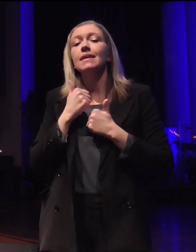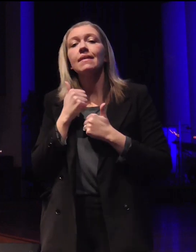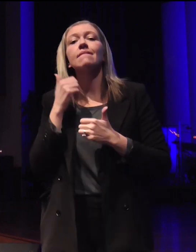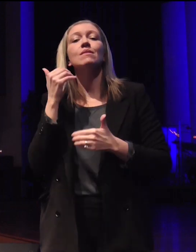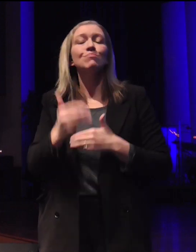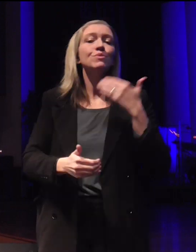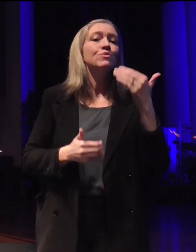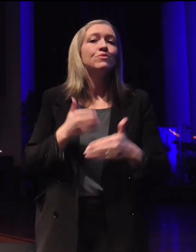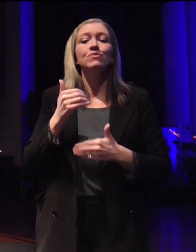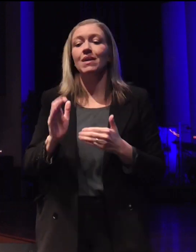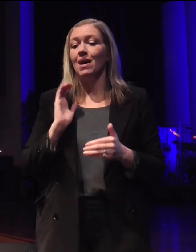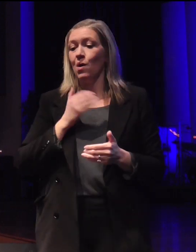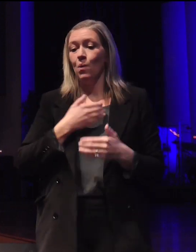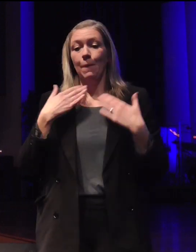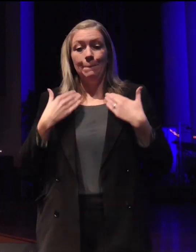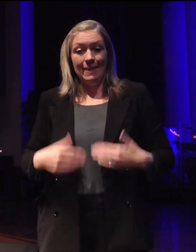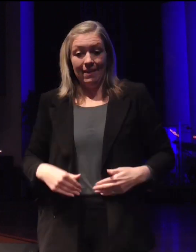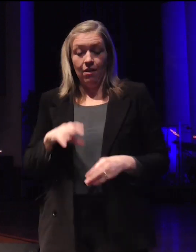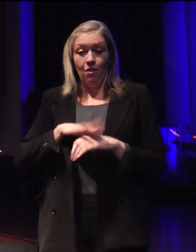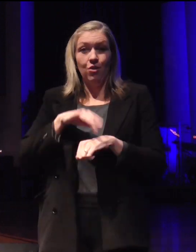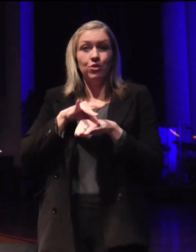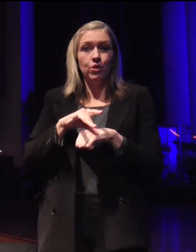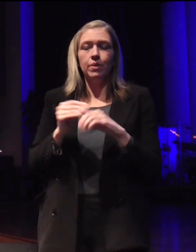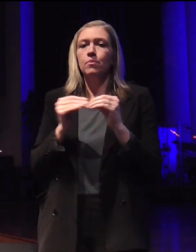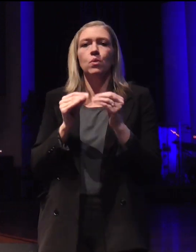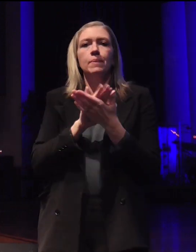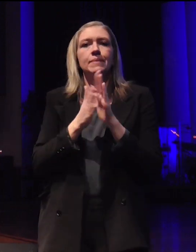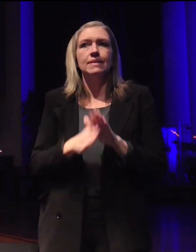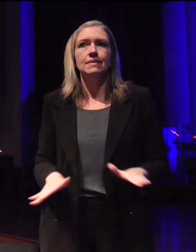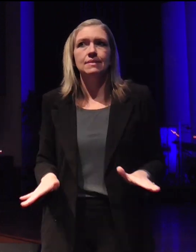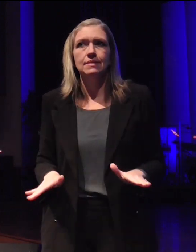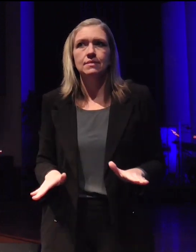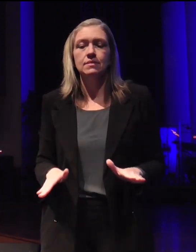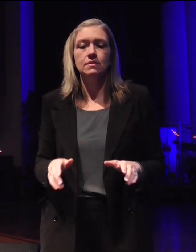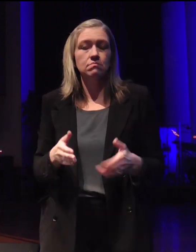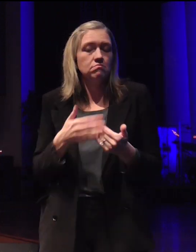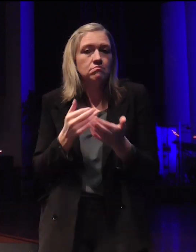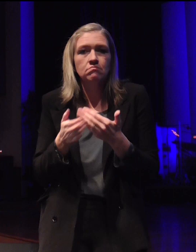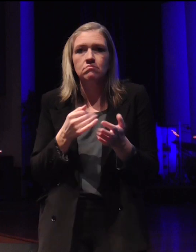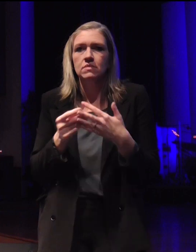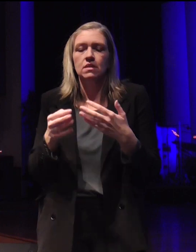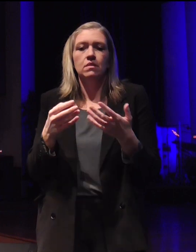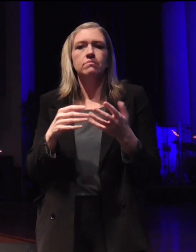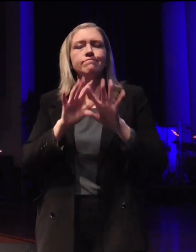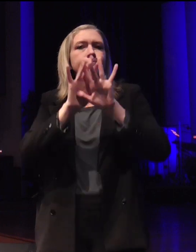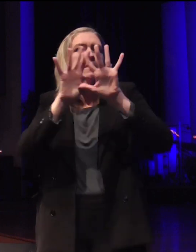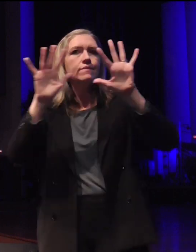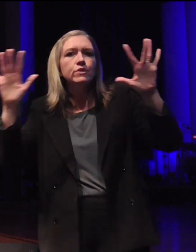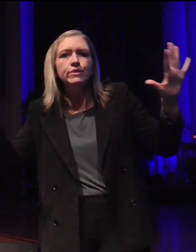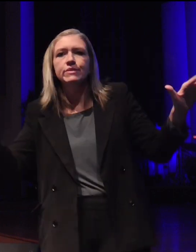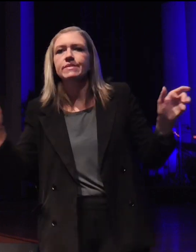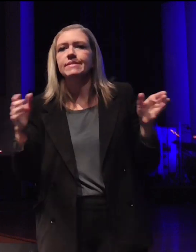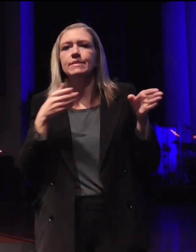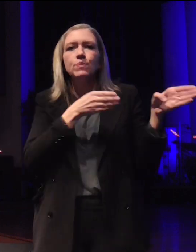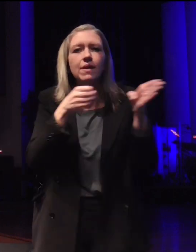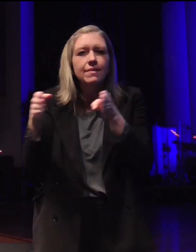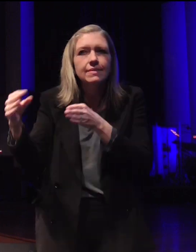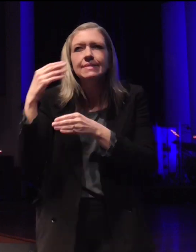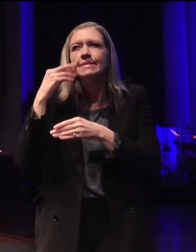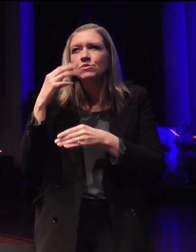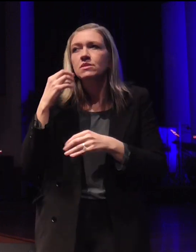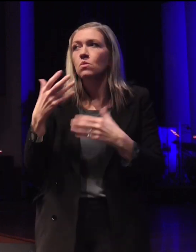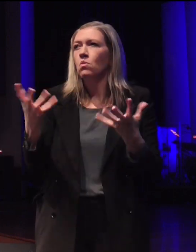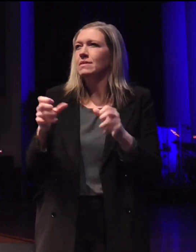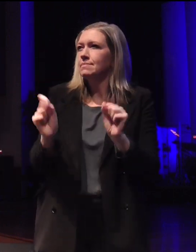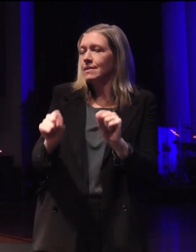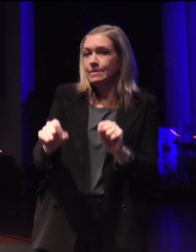on this earth in greater peace, even in the diverse ways that we walk. What's the possibility that we